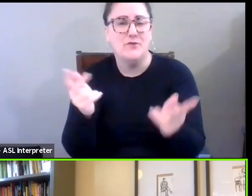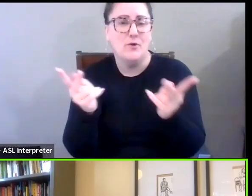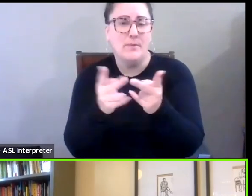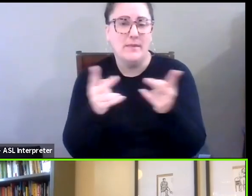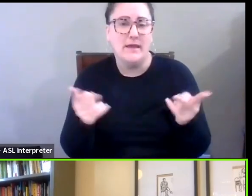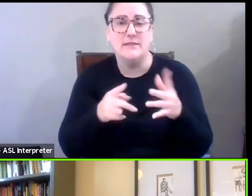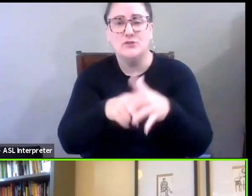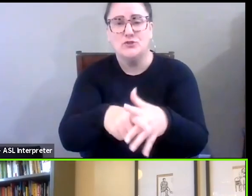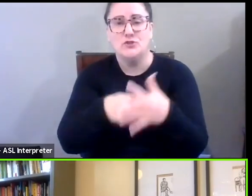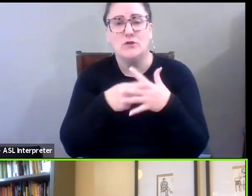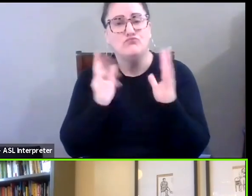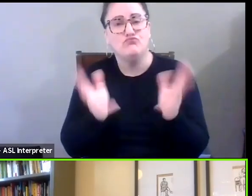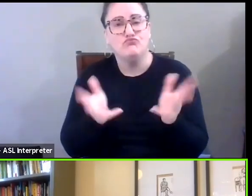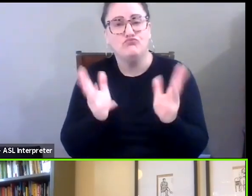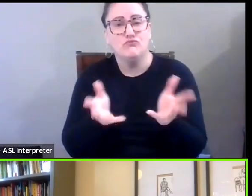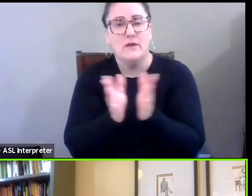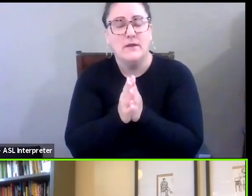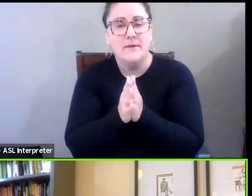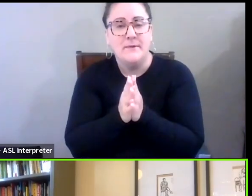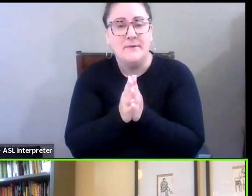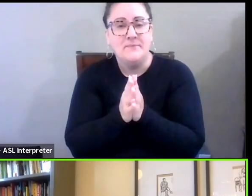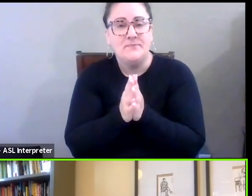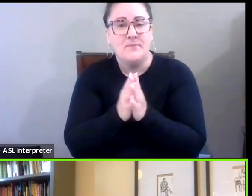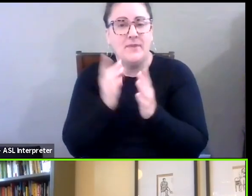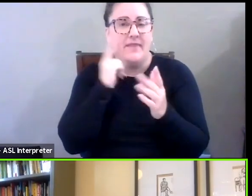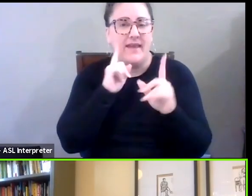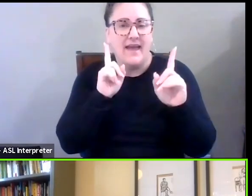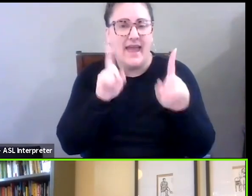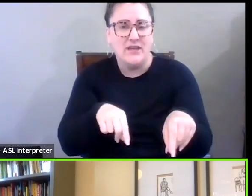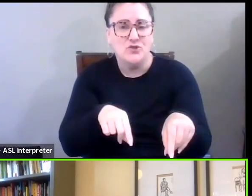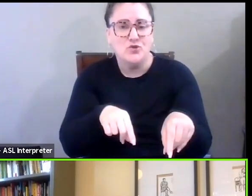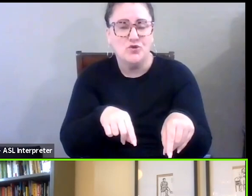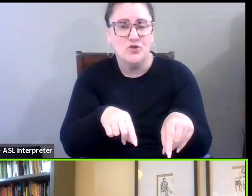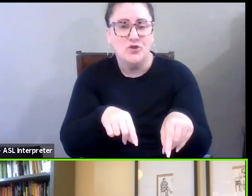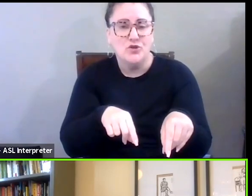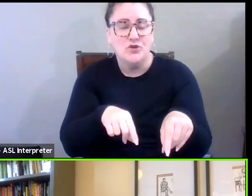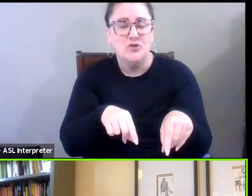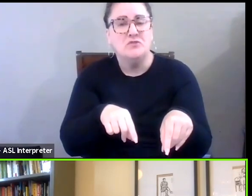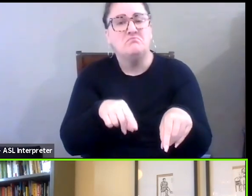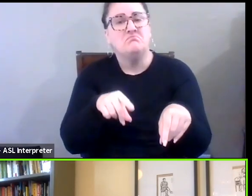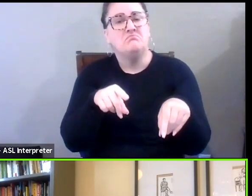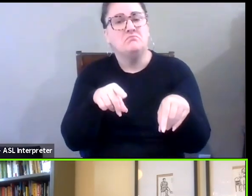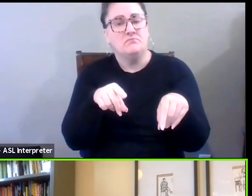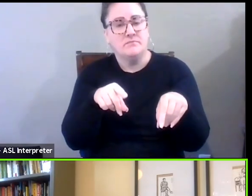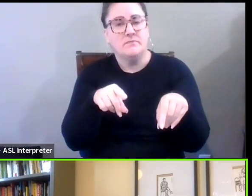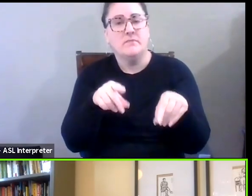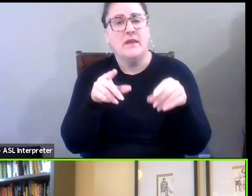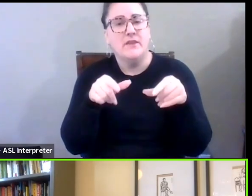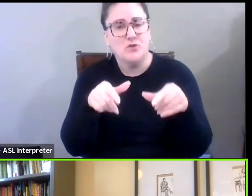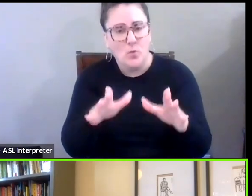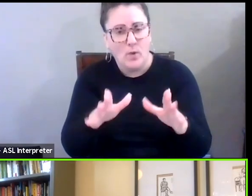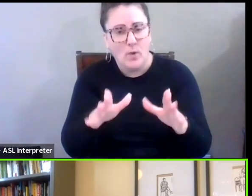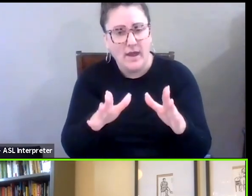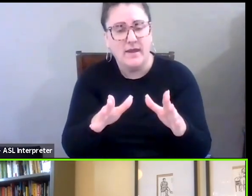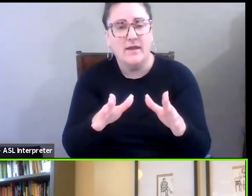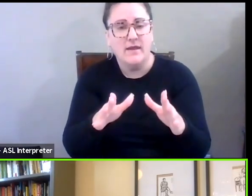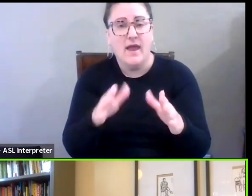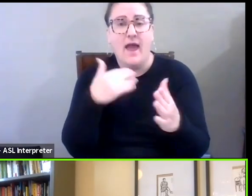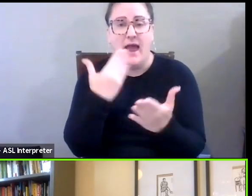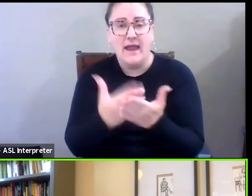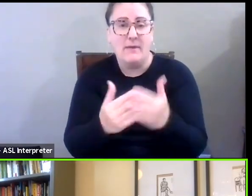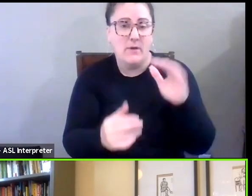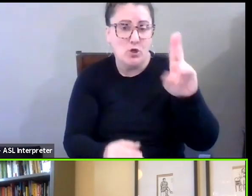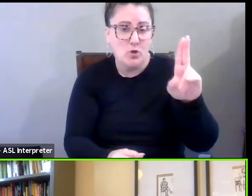begin. I think I'll answer it this way. So I came to the US when